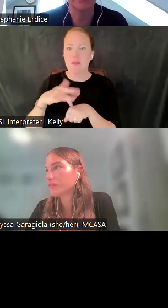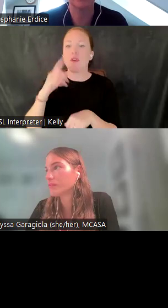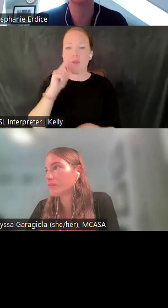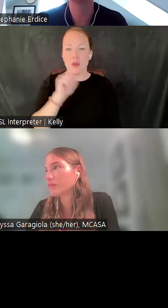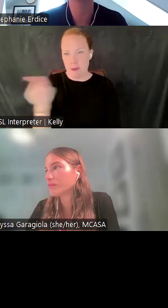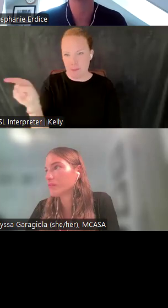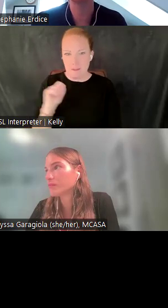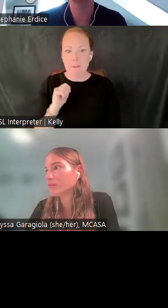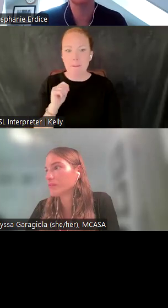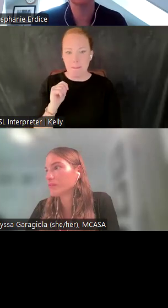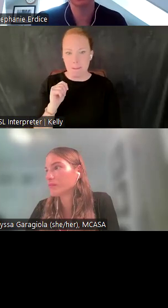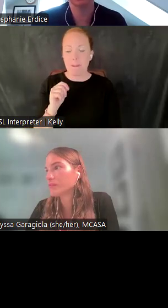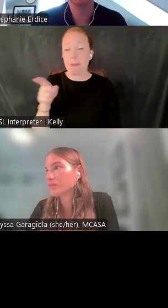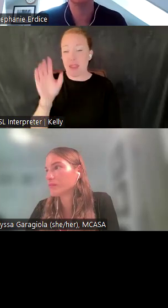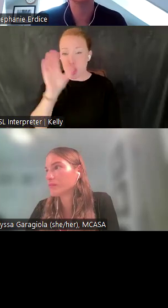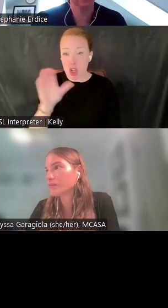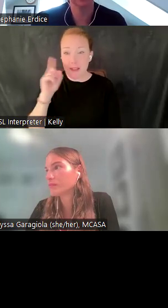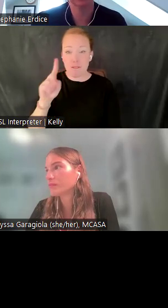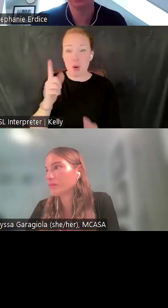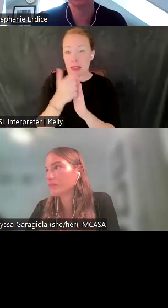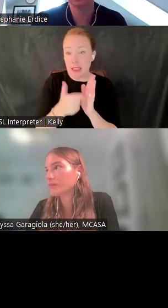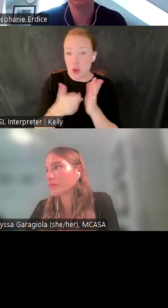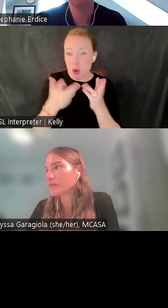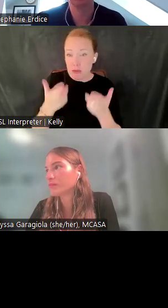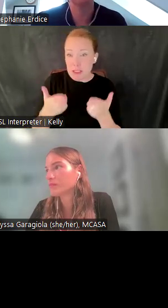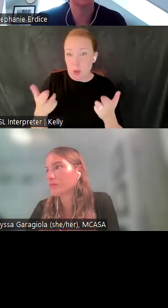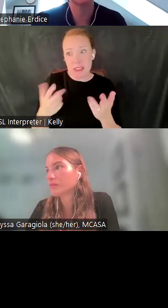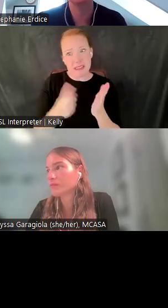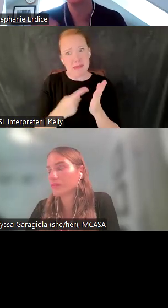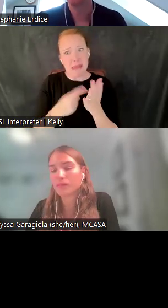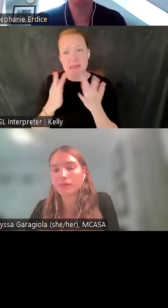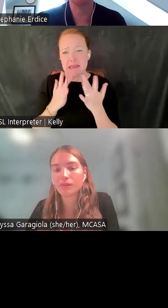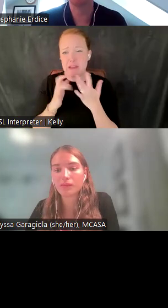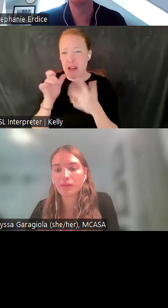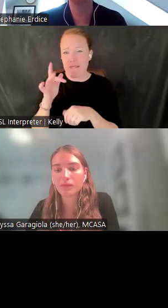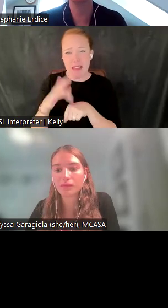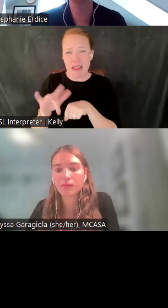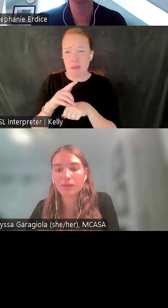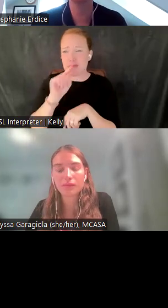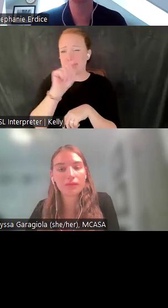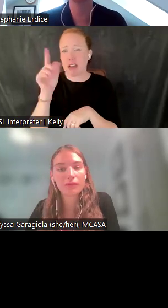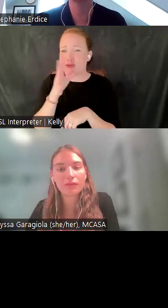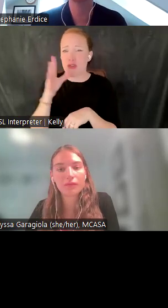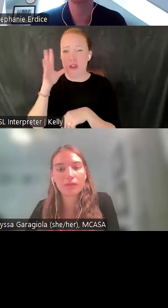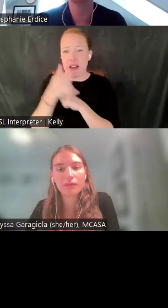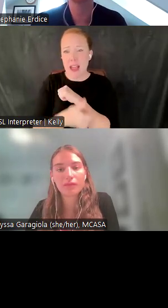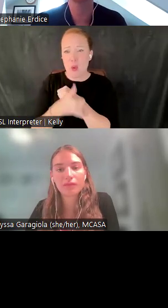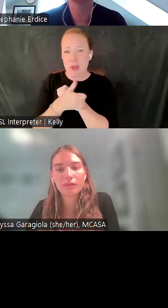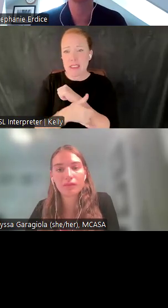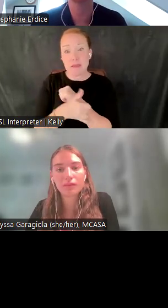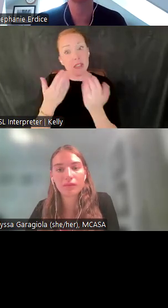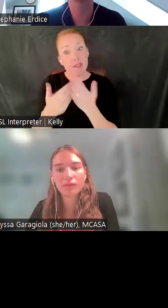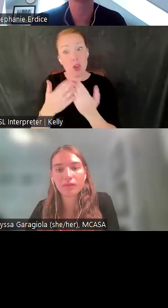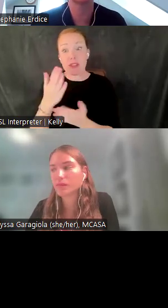So if they are looking for legal resources, which sometimes are scarce in rural counties, Although I will say some of the rape